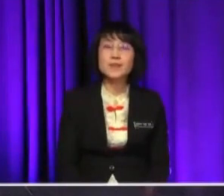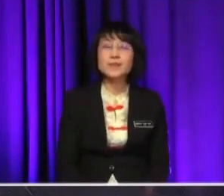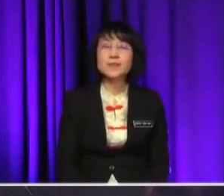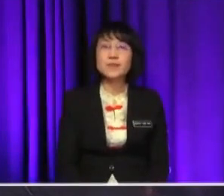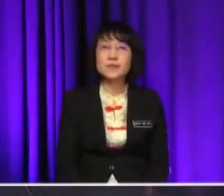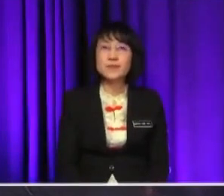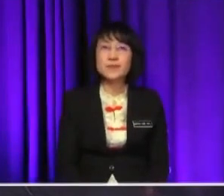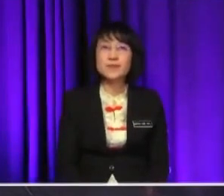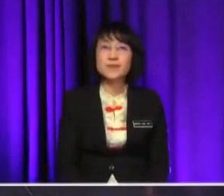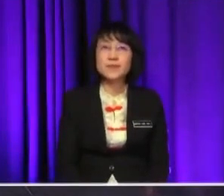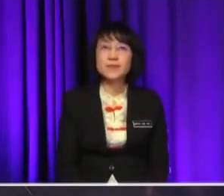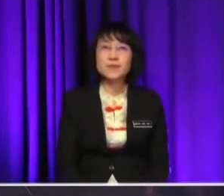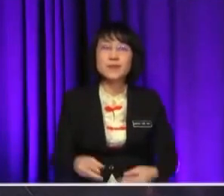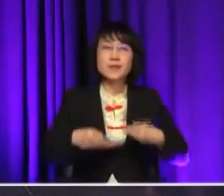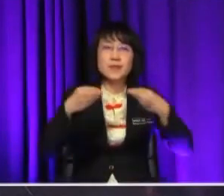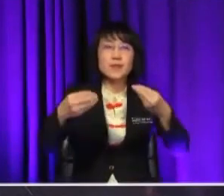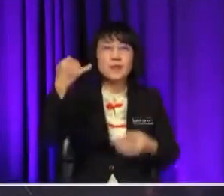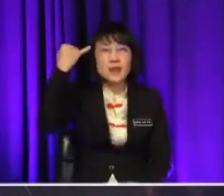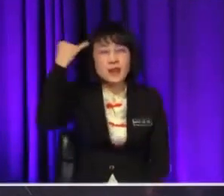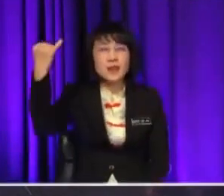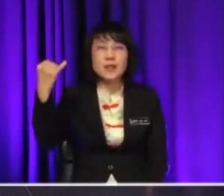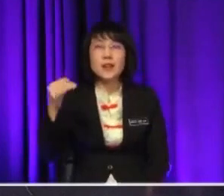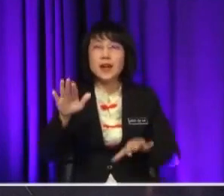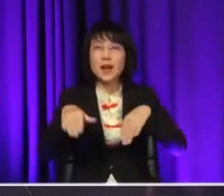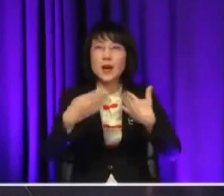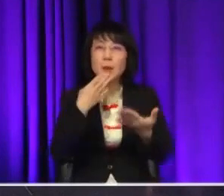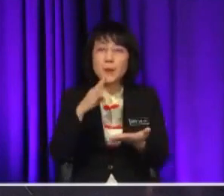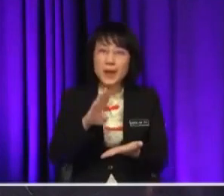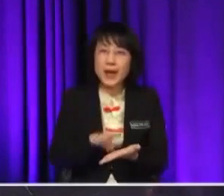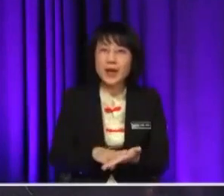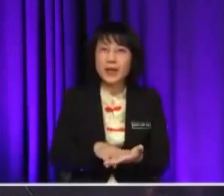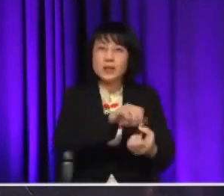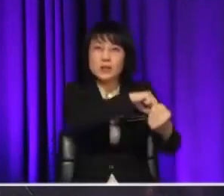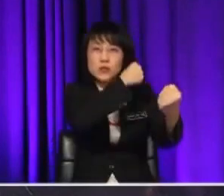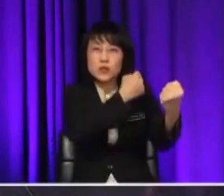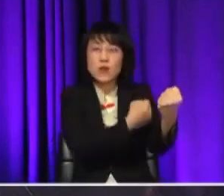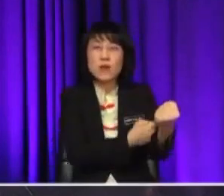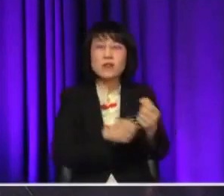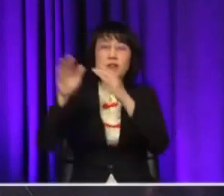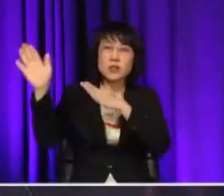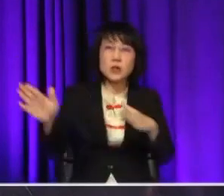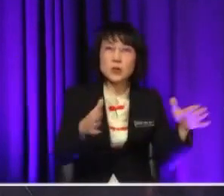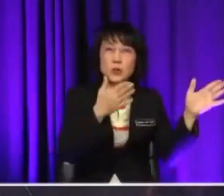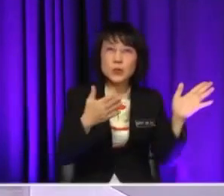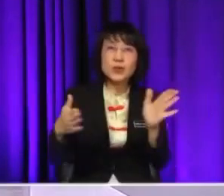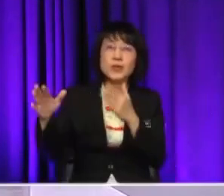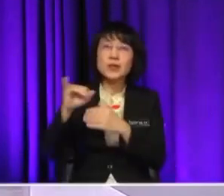exaggeration, but it gives you an idea how bad the wind is. Yes. I think in Malaysia, we would have been evacuated. Most probably,